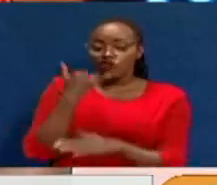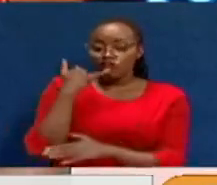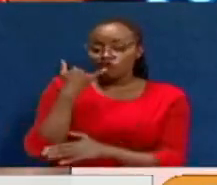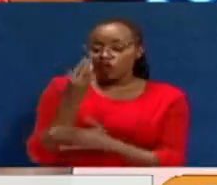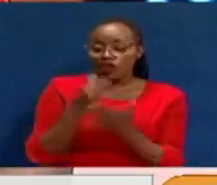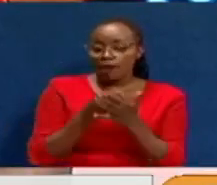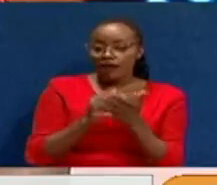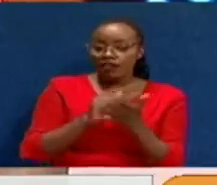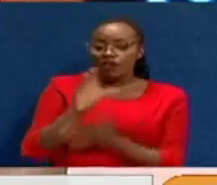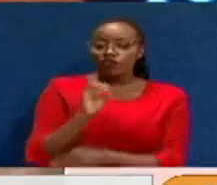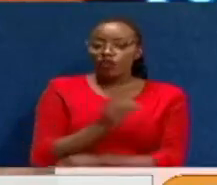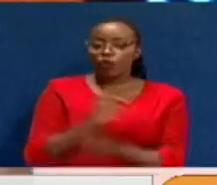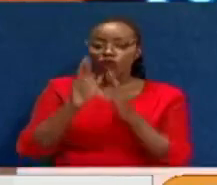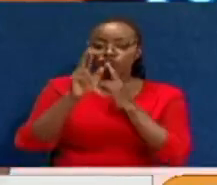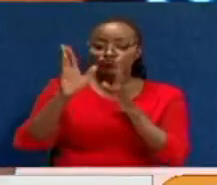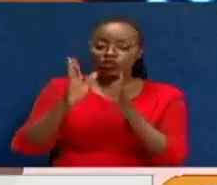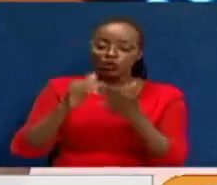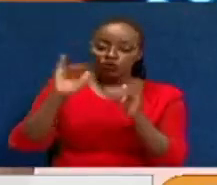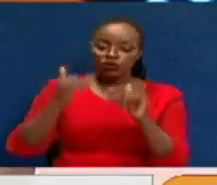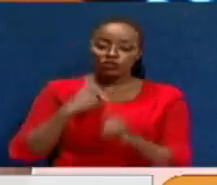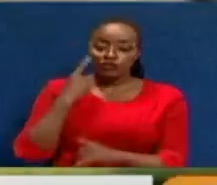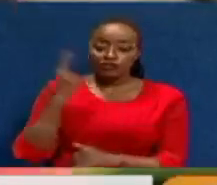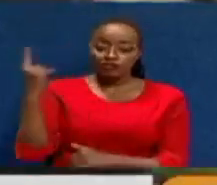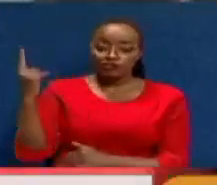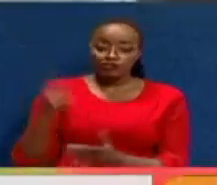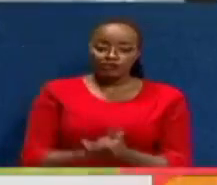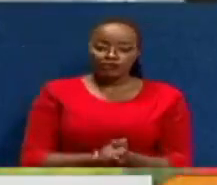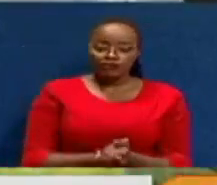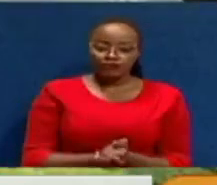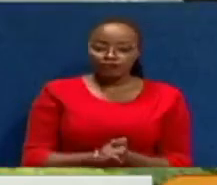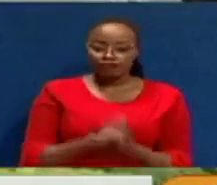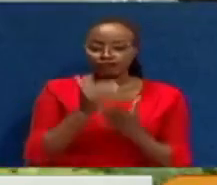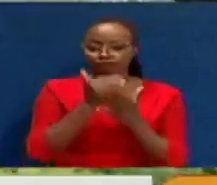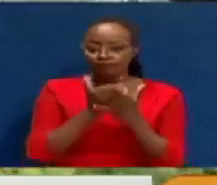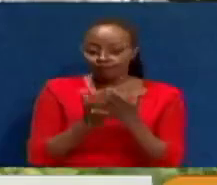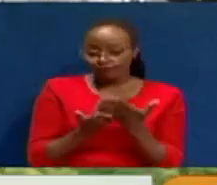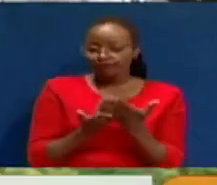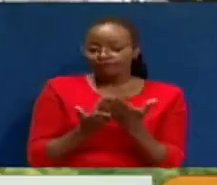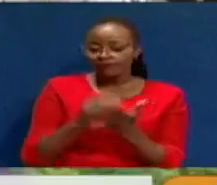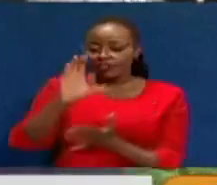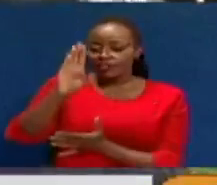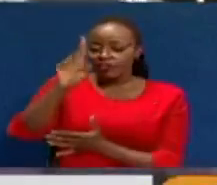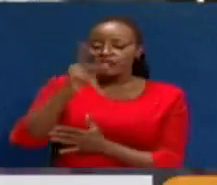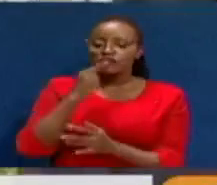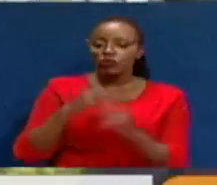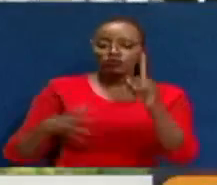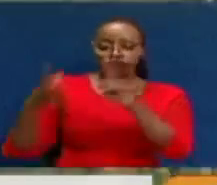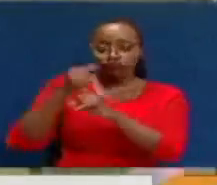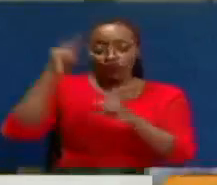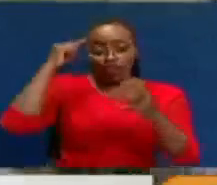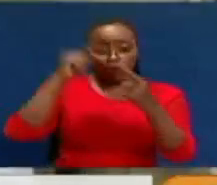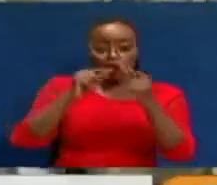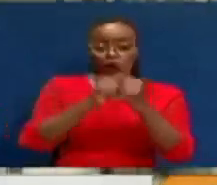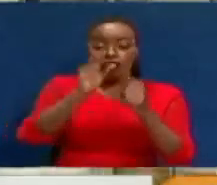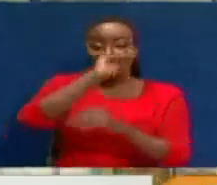money. Faisal Ahmed has more on this story. In a statement, the regulator said that it had achieved the intended purpose,